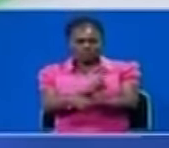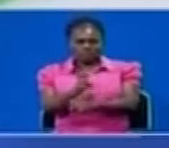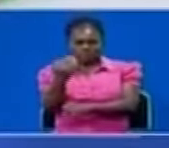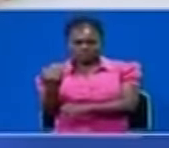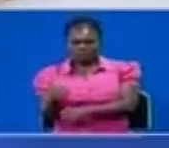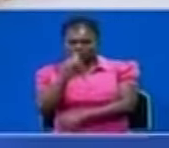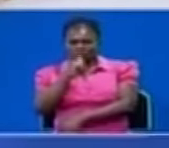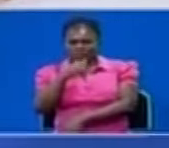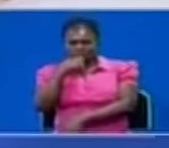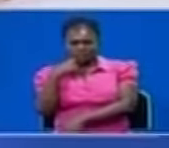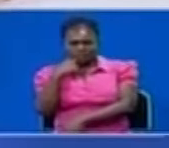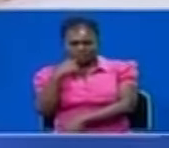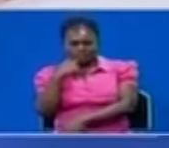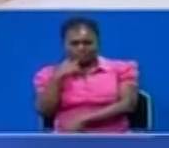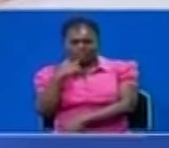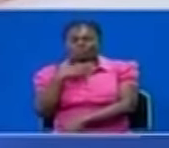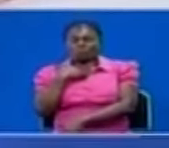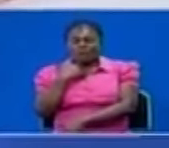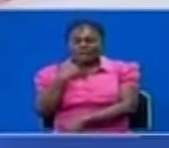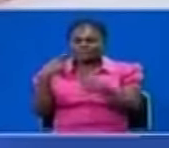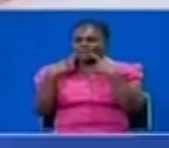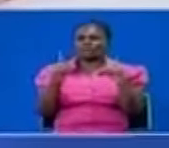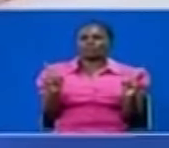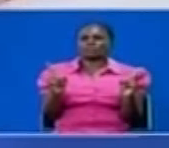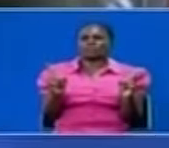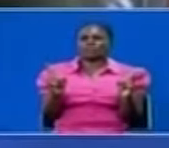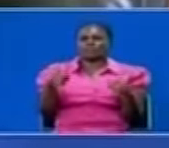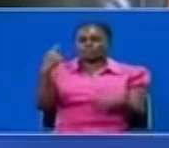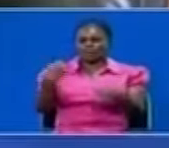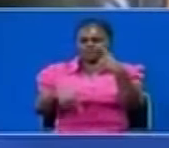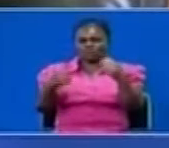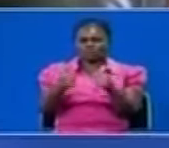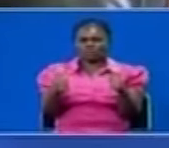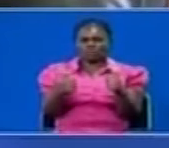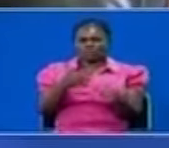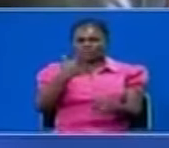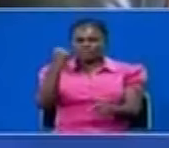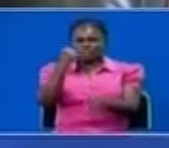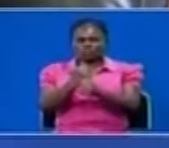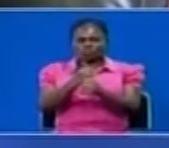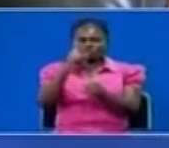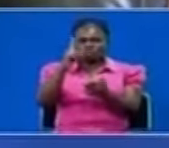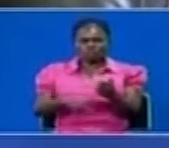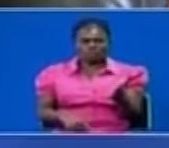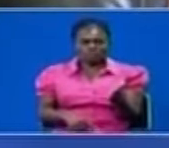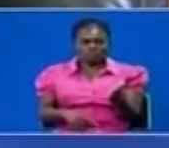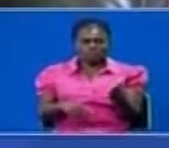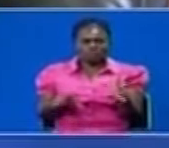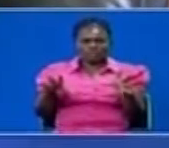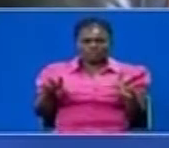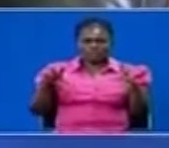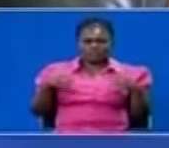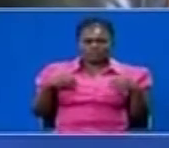Private schools look for results, immediate results of kids who pass well. What they would need to do is just to embrace the